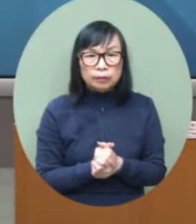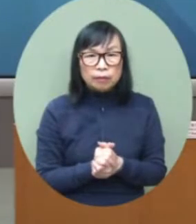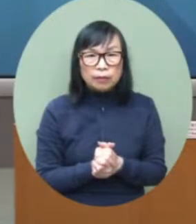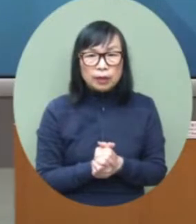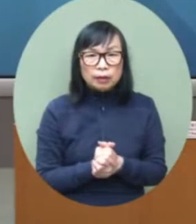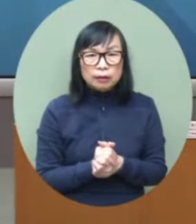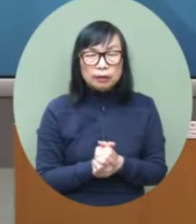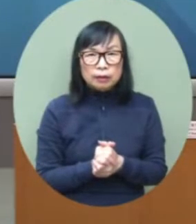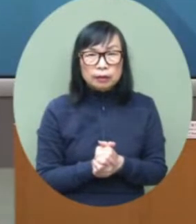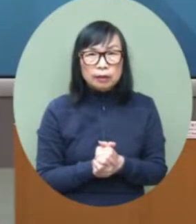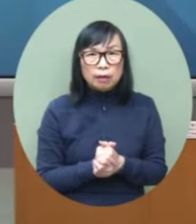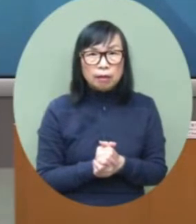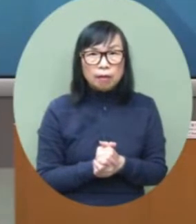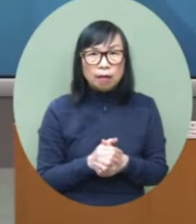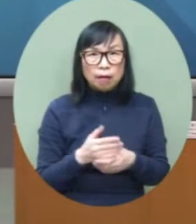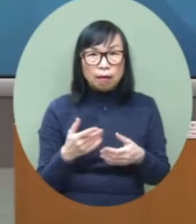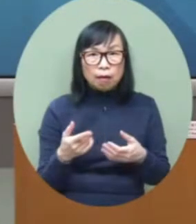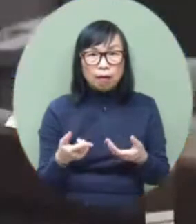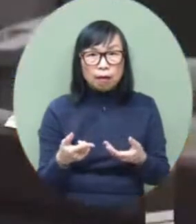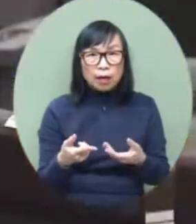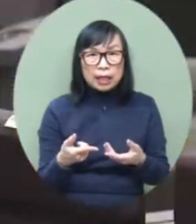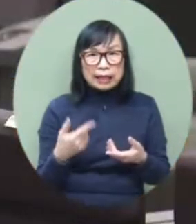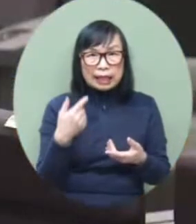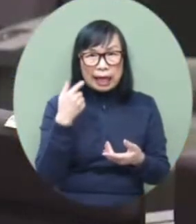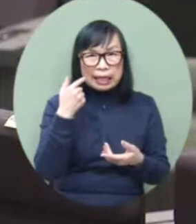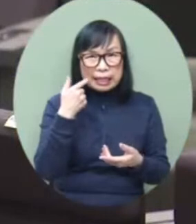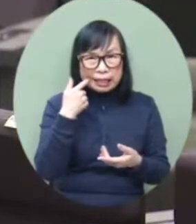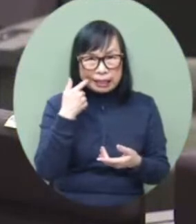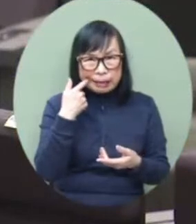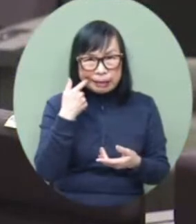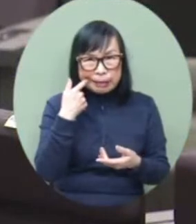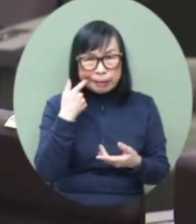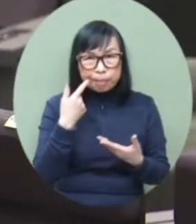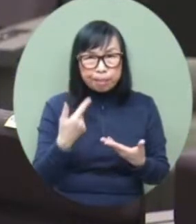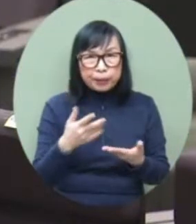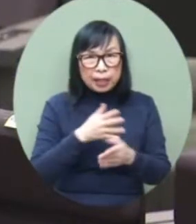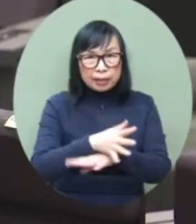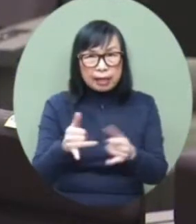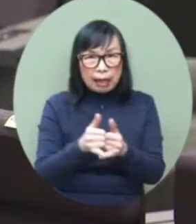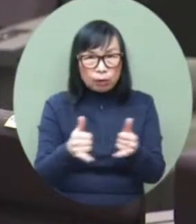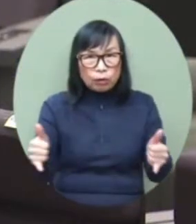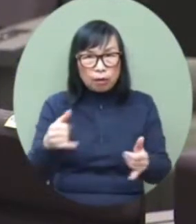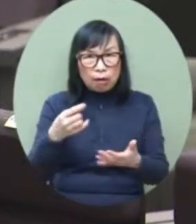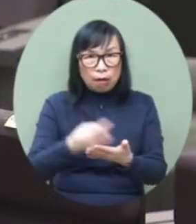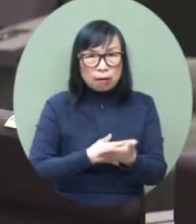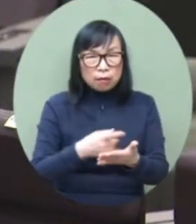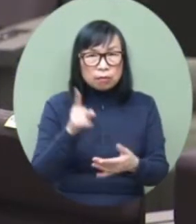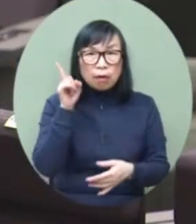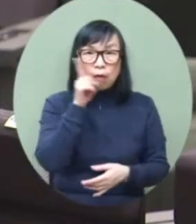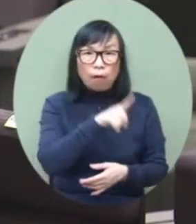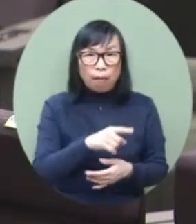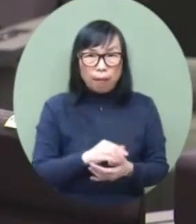distancing restrictions, including banning gatherings of more than 2 households,